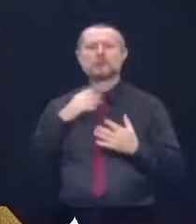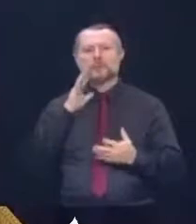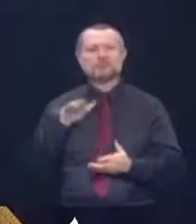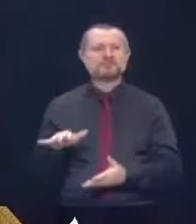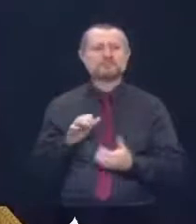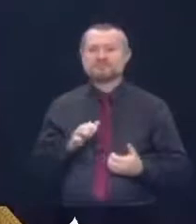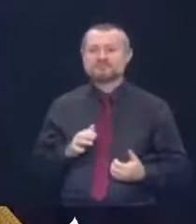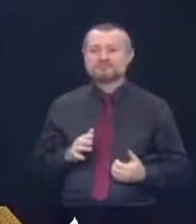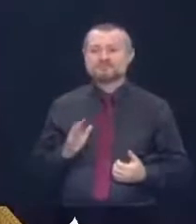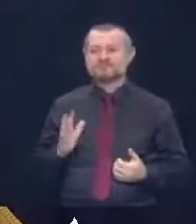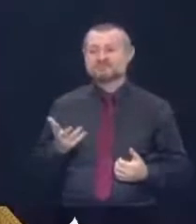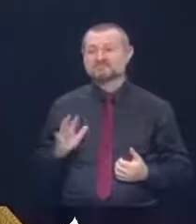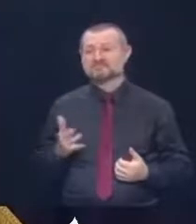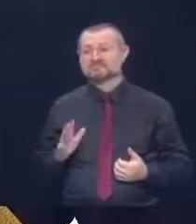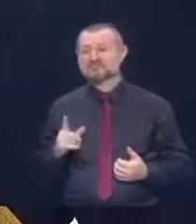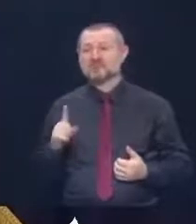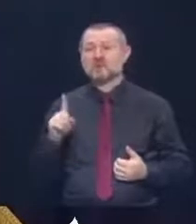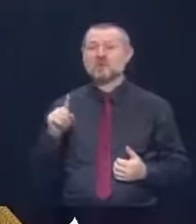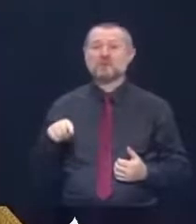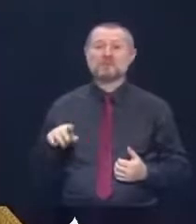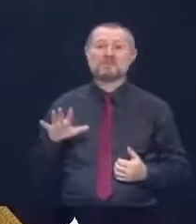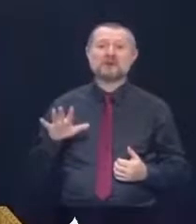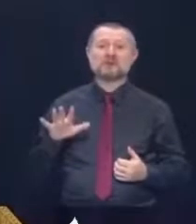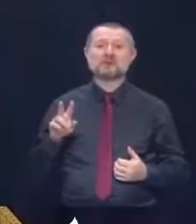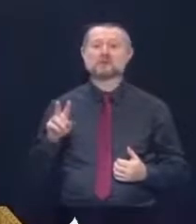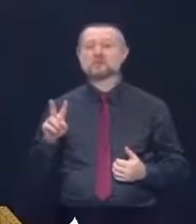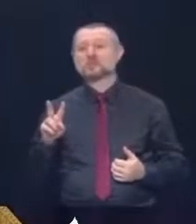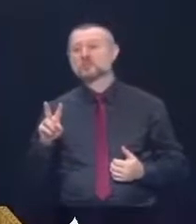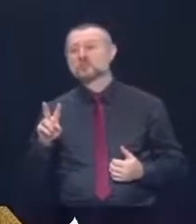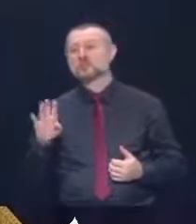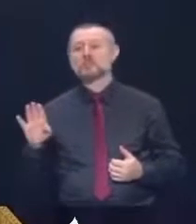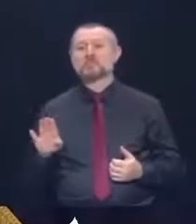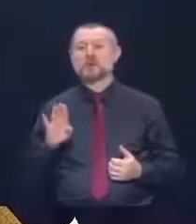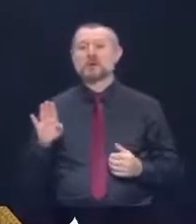$1.5 billion, 2 billion tops.